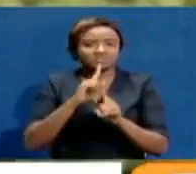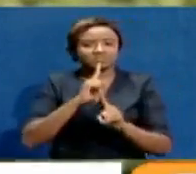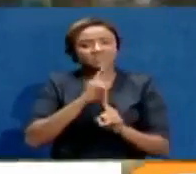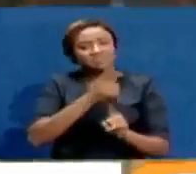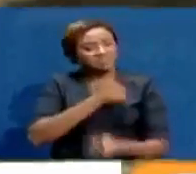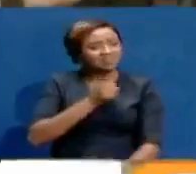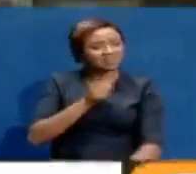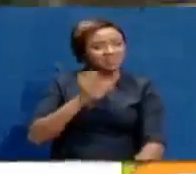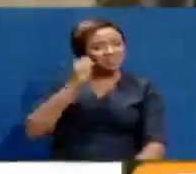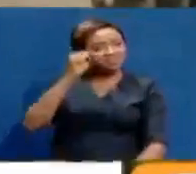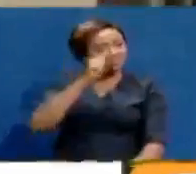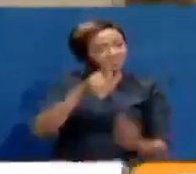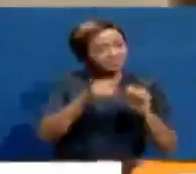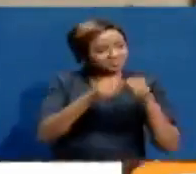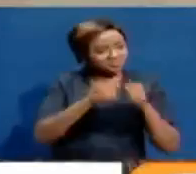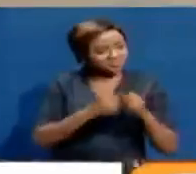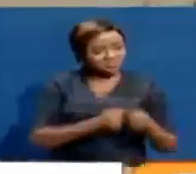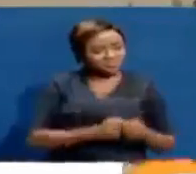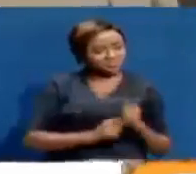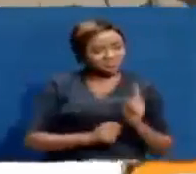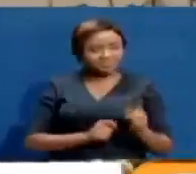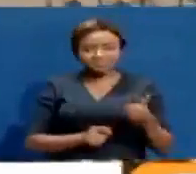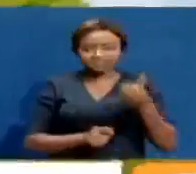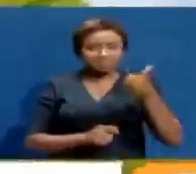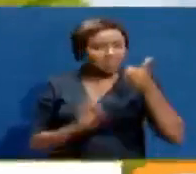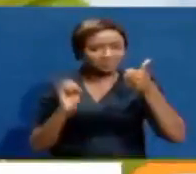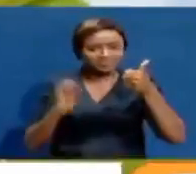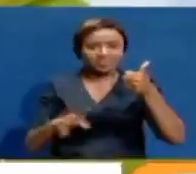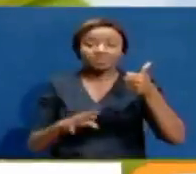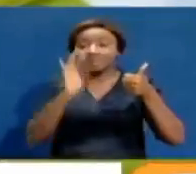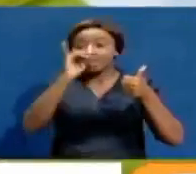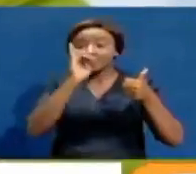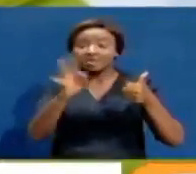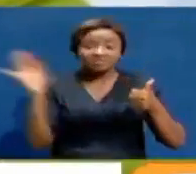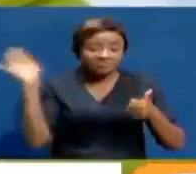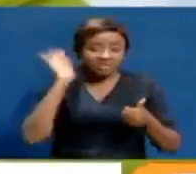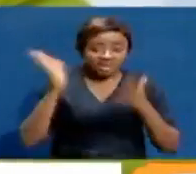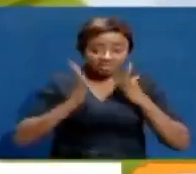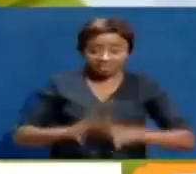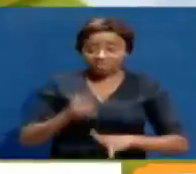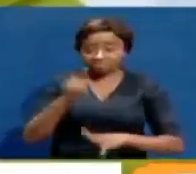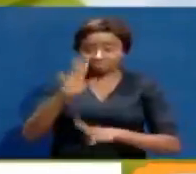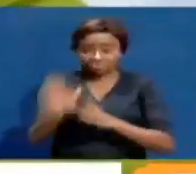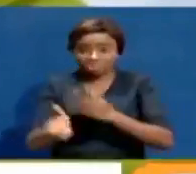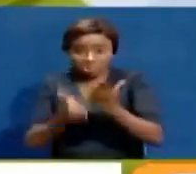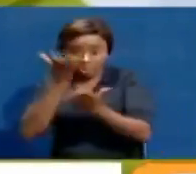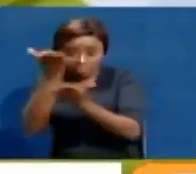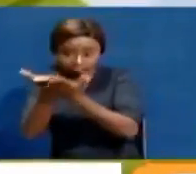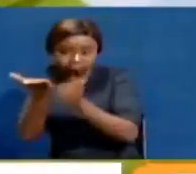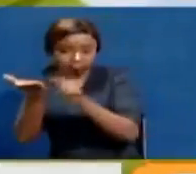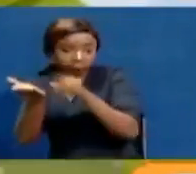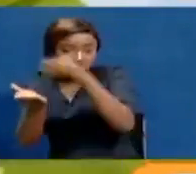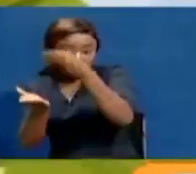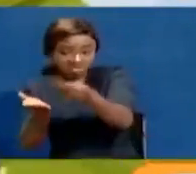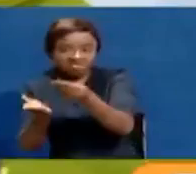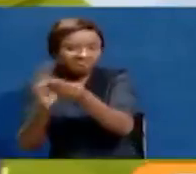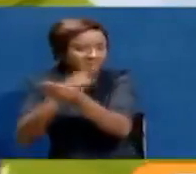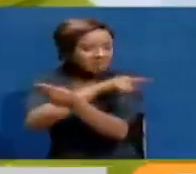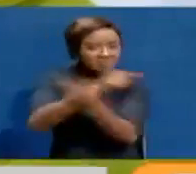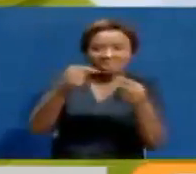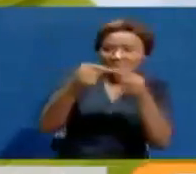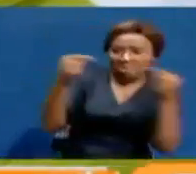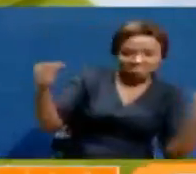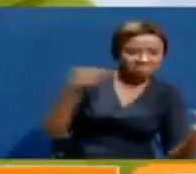apparent intolerance attending to political discourse in the country. Ukisikia mtu hataki kusikia upizani wa chochote, hiyo